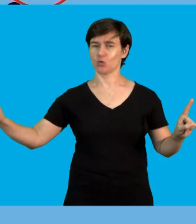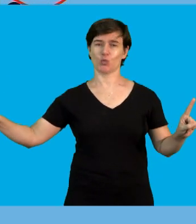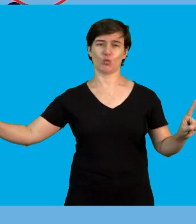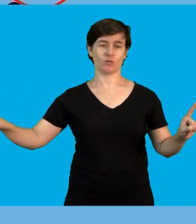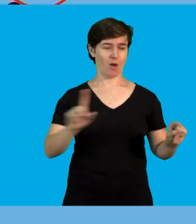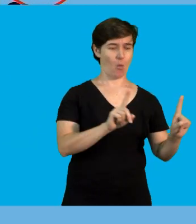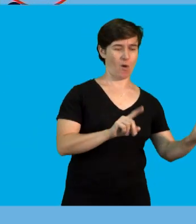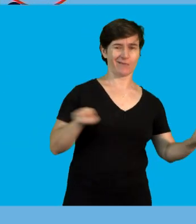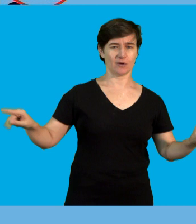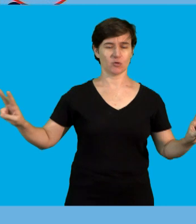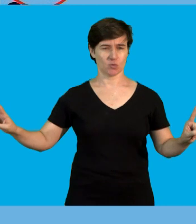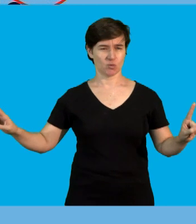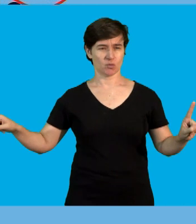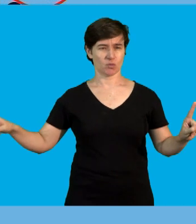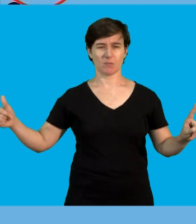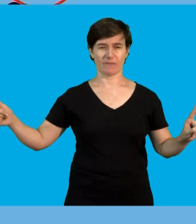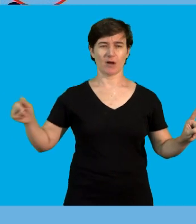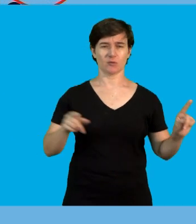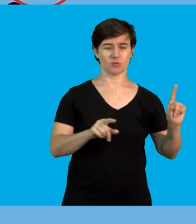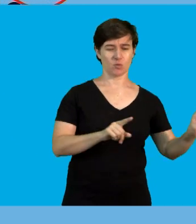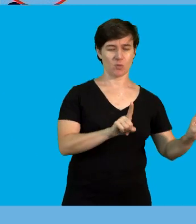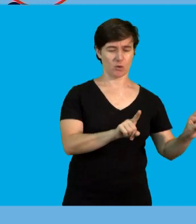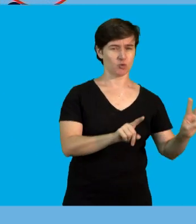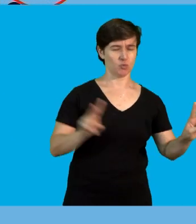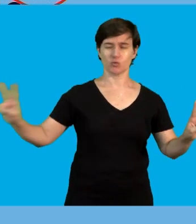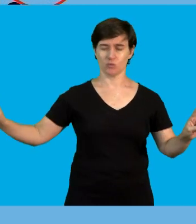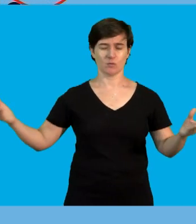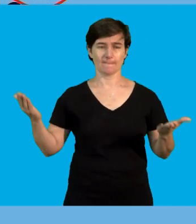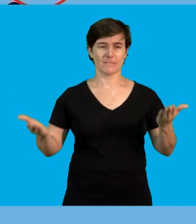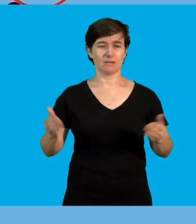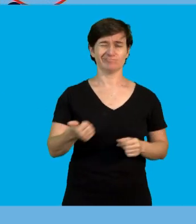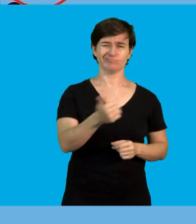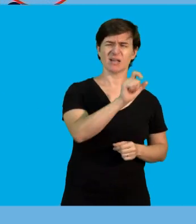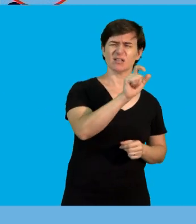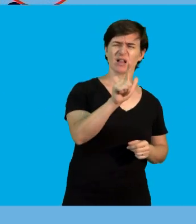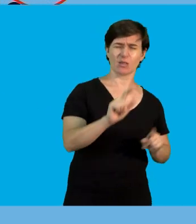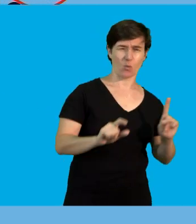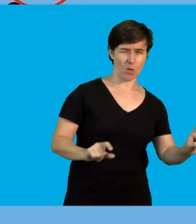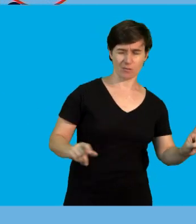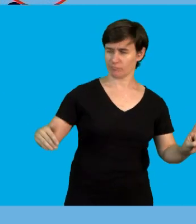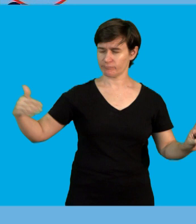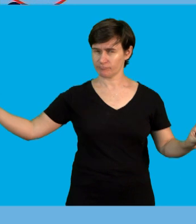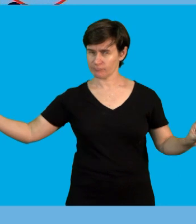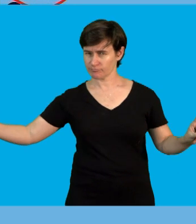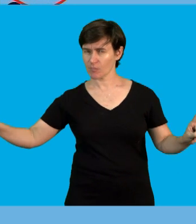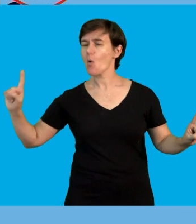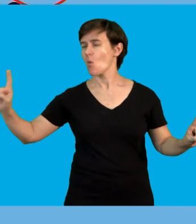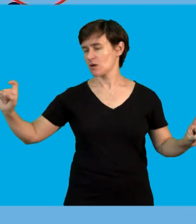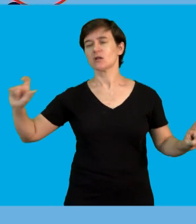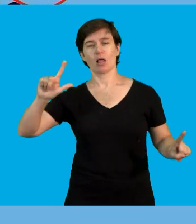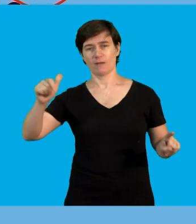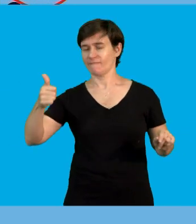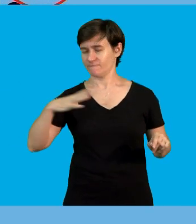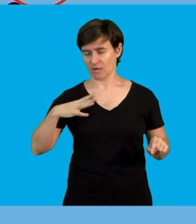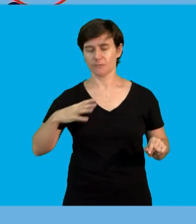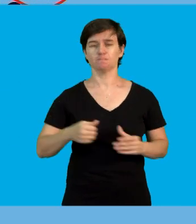for only those hydrogens, so there's 2. Hydrogen is balanced. Chlorine, we have 1 chlorine on the left-hand side and also 1 chlorine